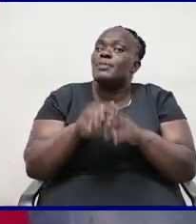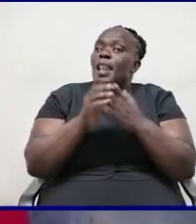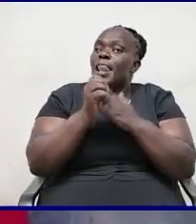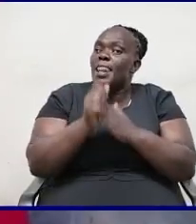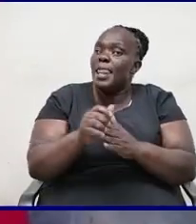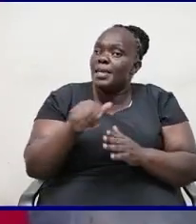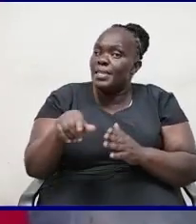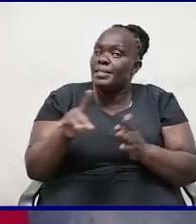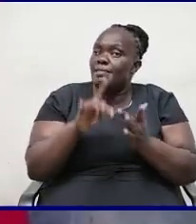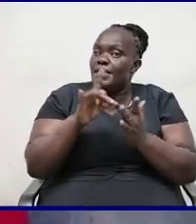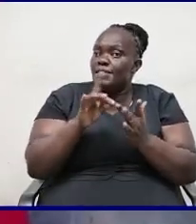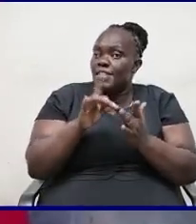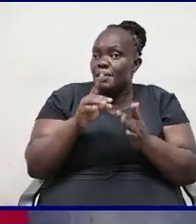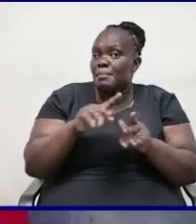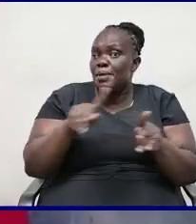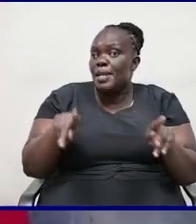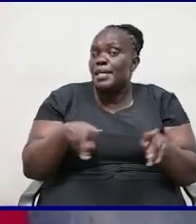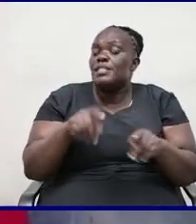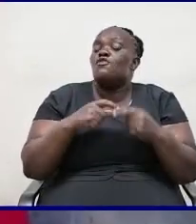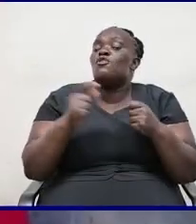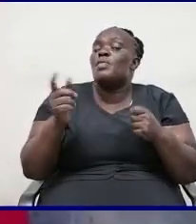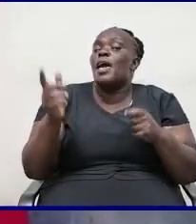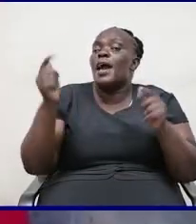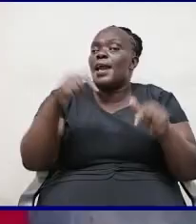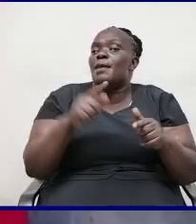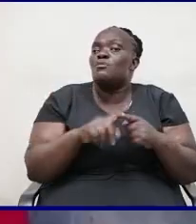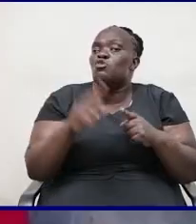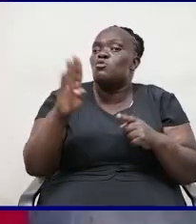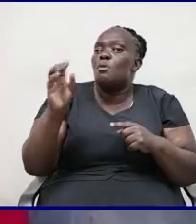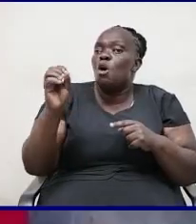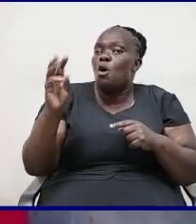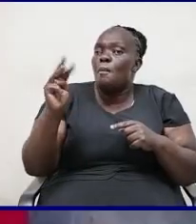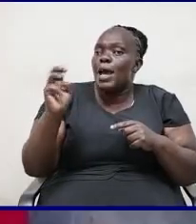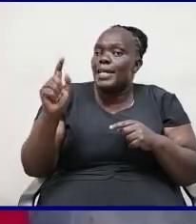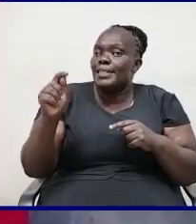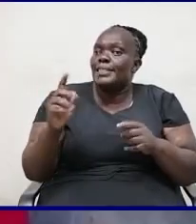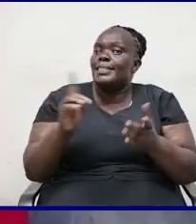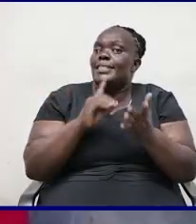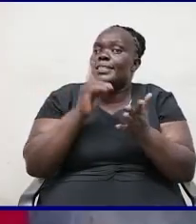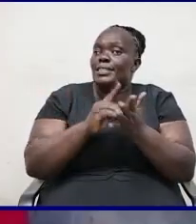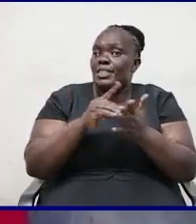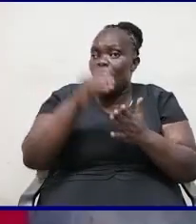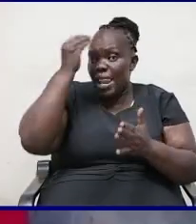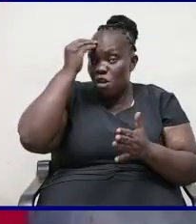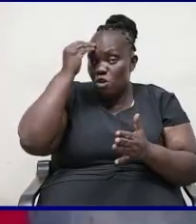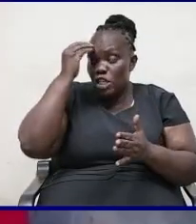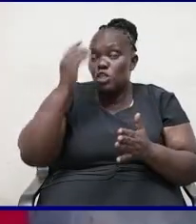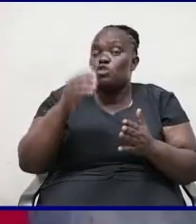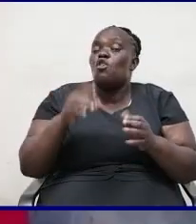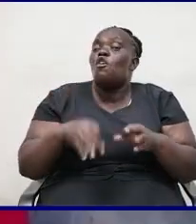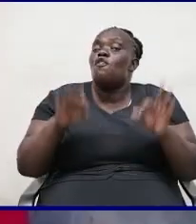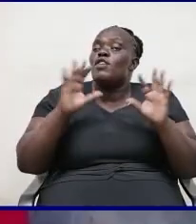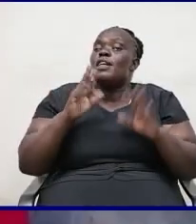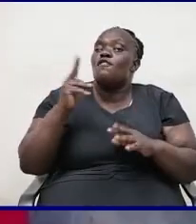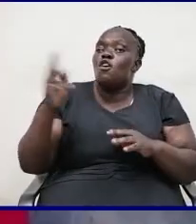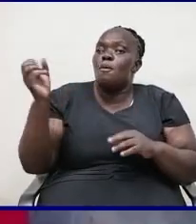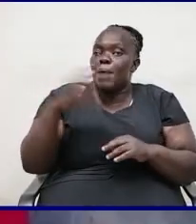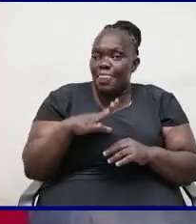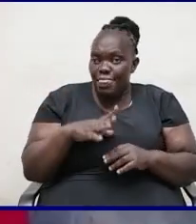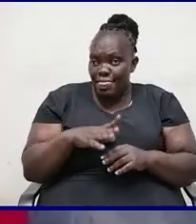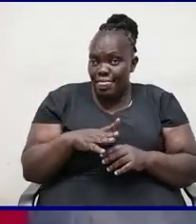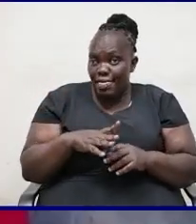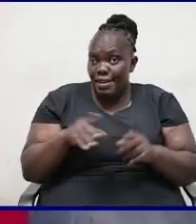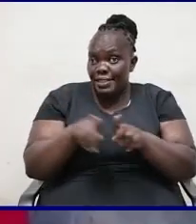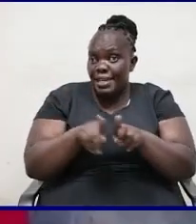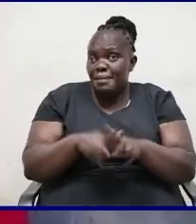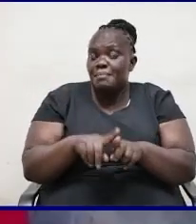of that particular place. And then from there, I came to Bomet as a district education officer for 4 months. When the counties